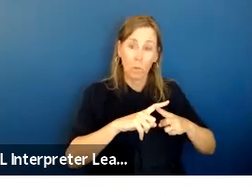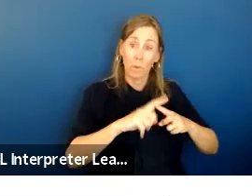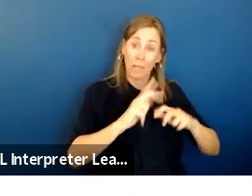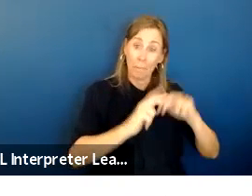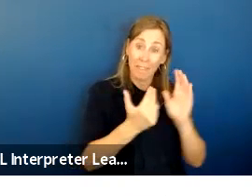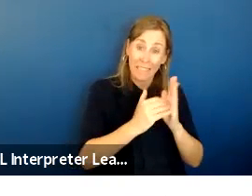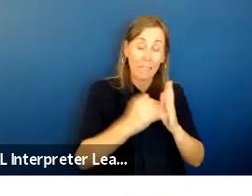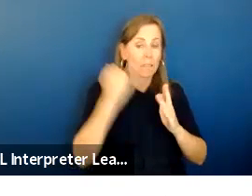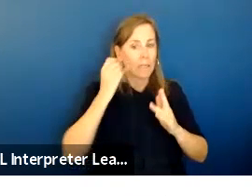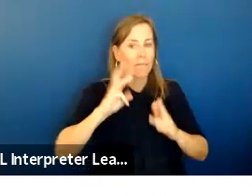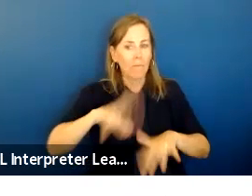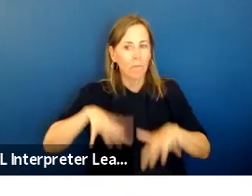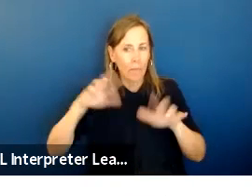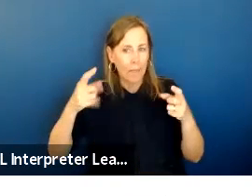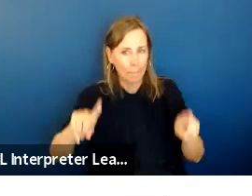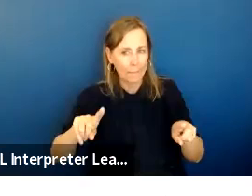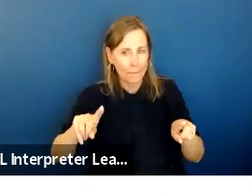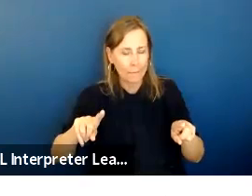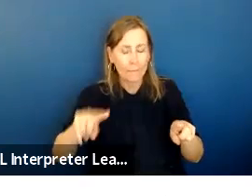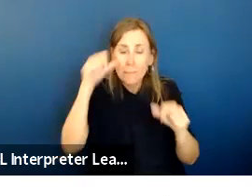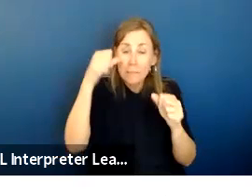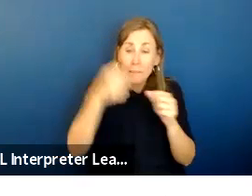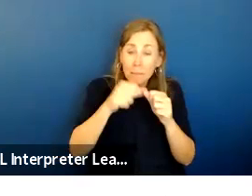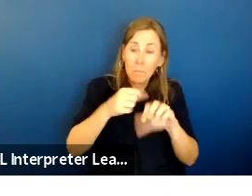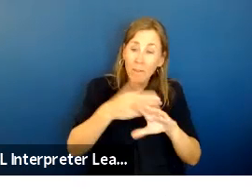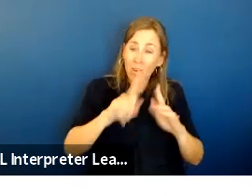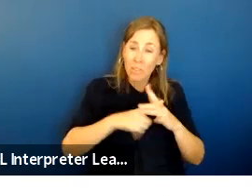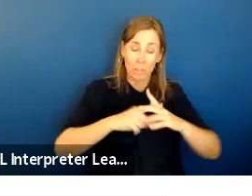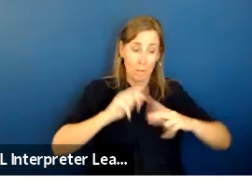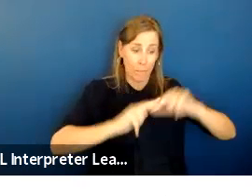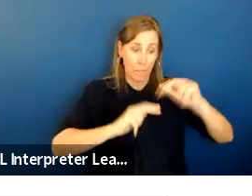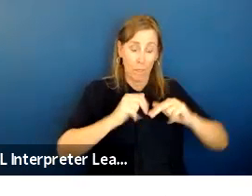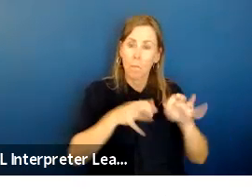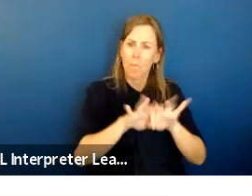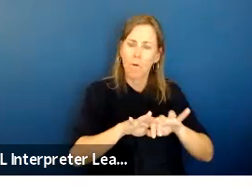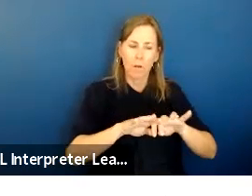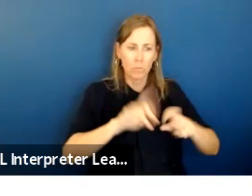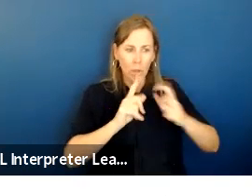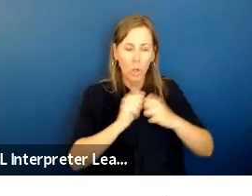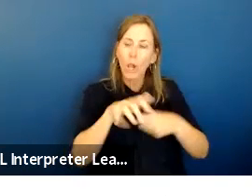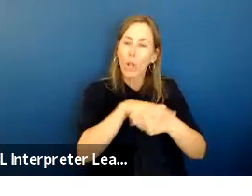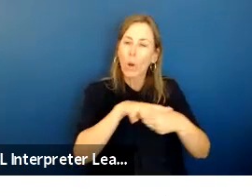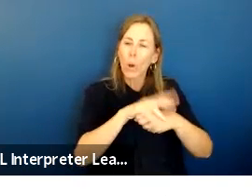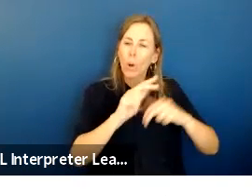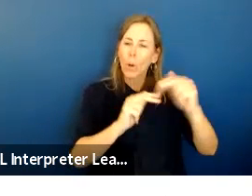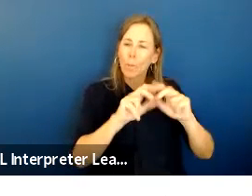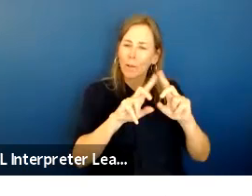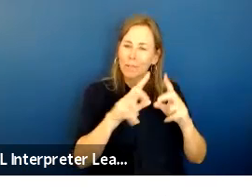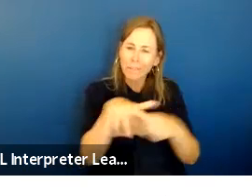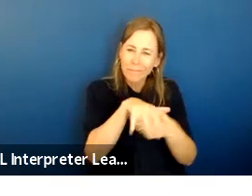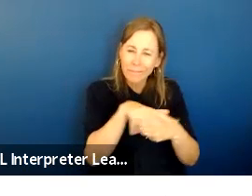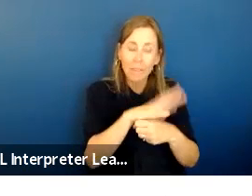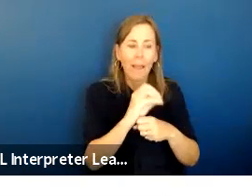occur. Remember, prior to starting any construction, it is important to consult your local building department and floodplain